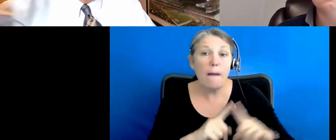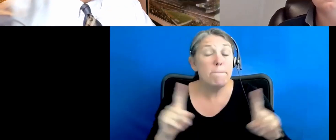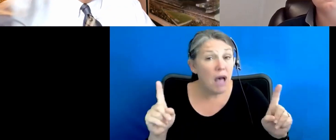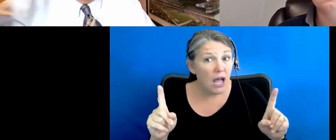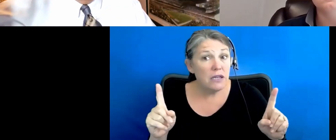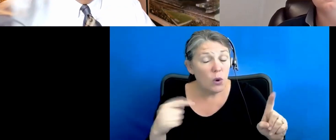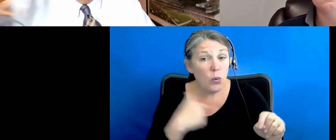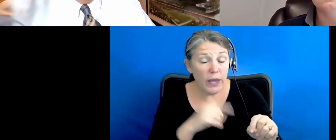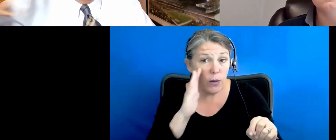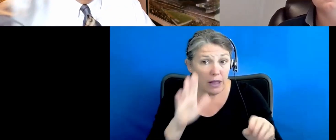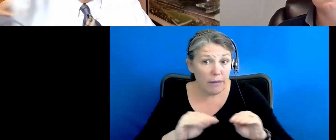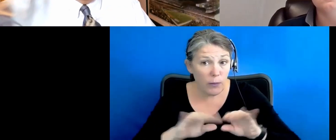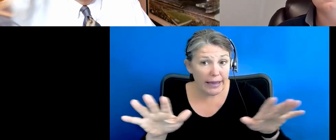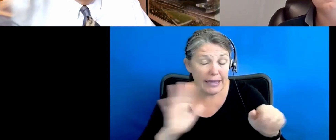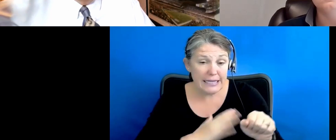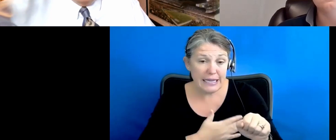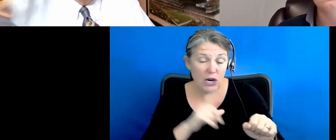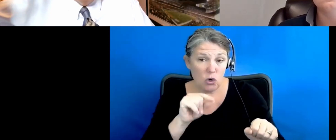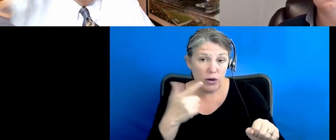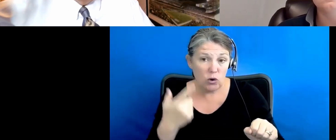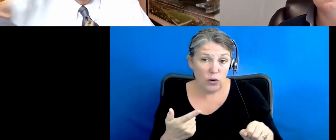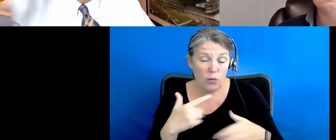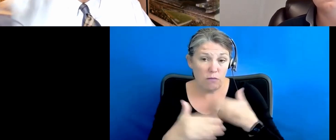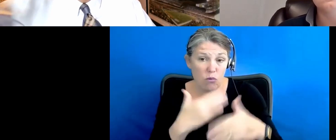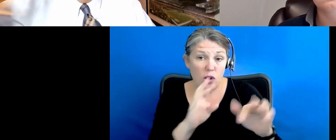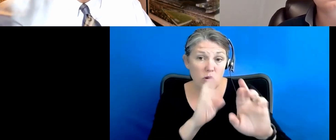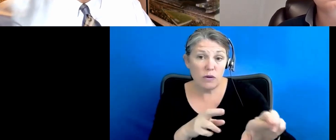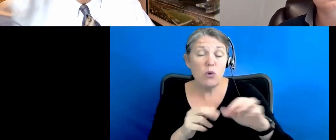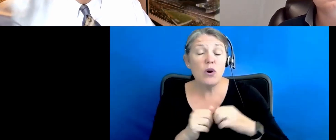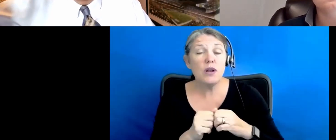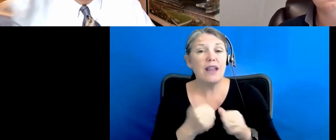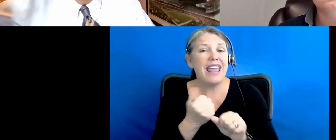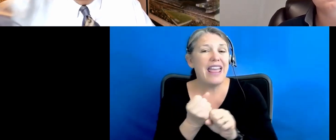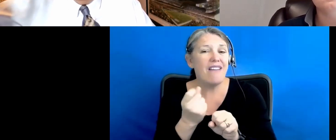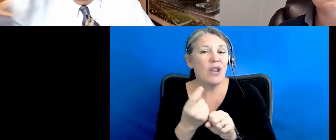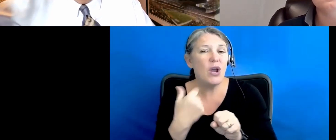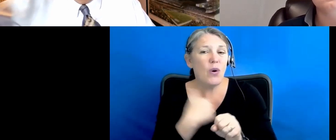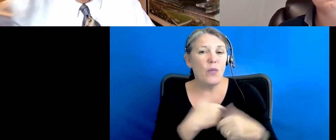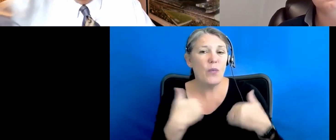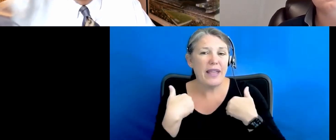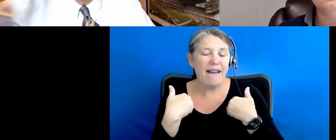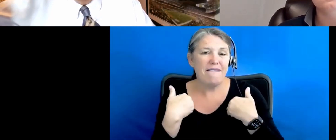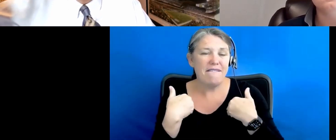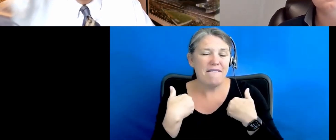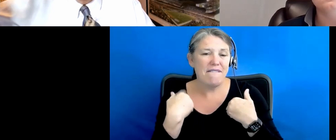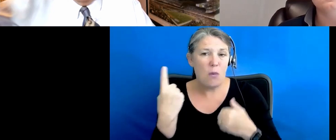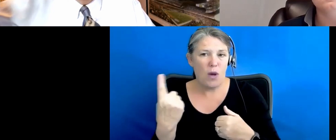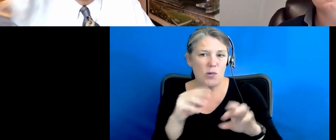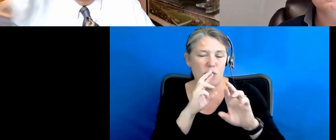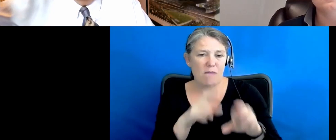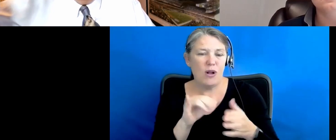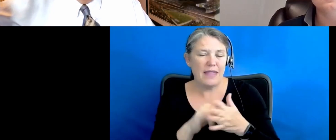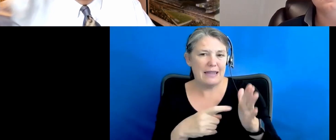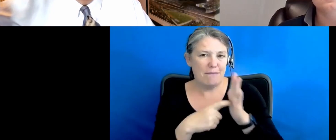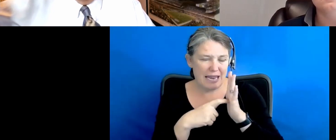be releasing our 2021 progress report. Every year we have a single report that is